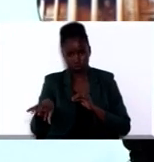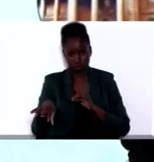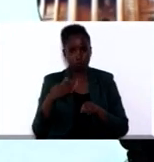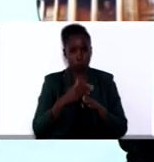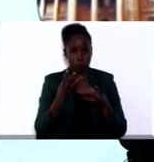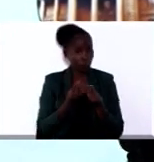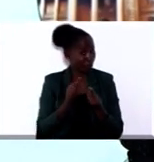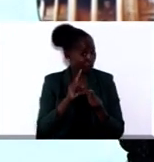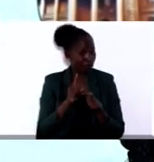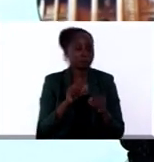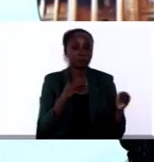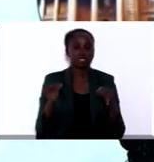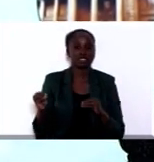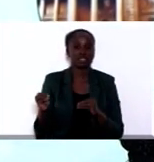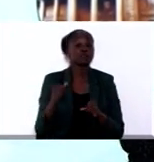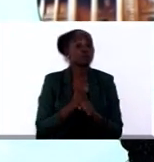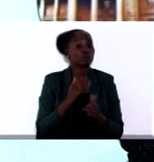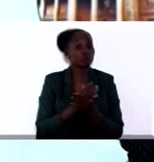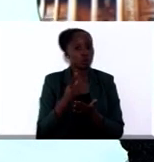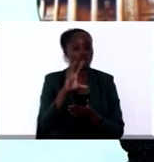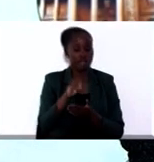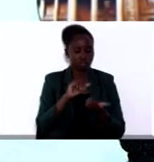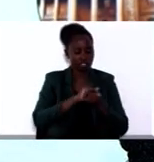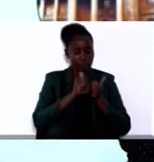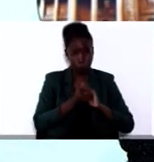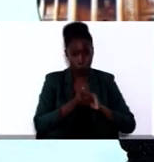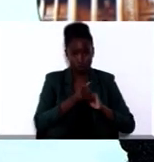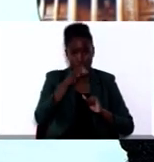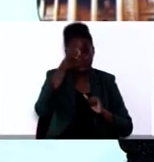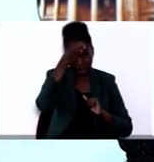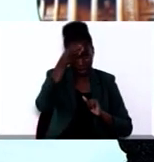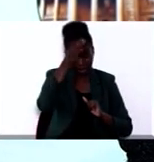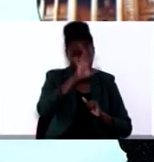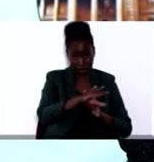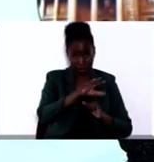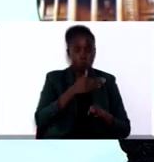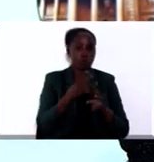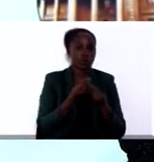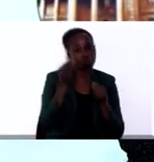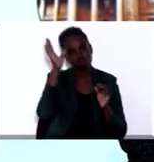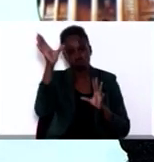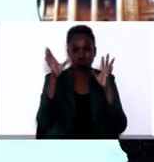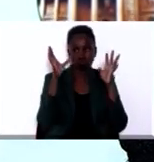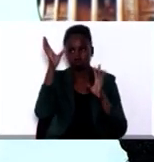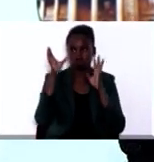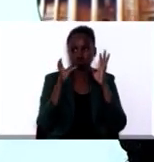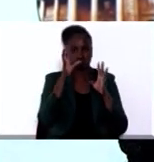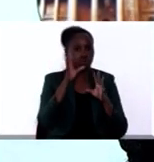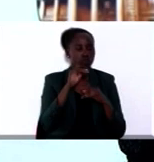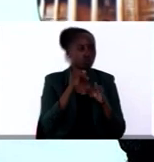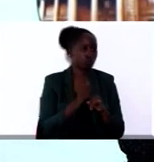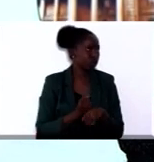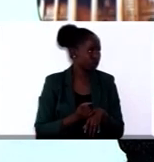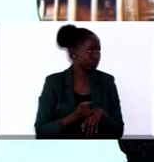We will also ensure we roll out sports academies, working with the creative industry. So,